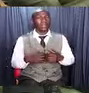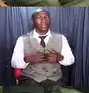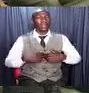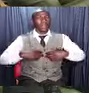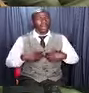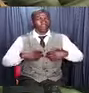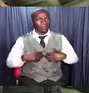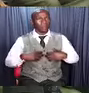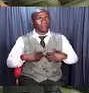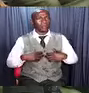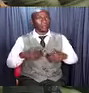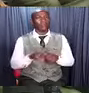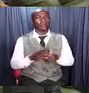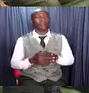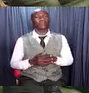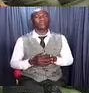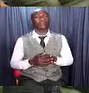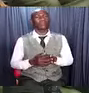Furaha tu. Happiness.